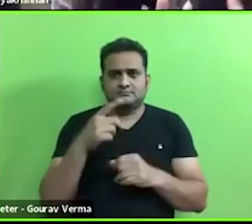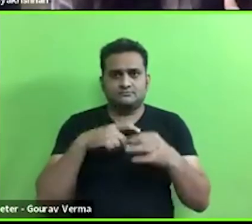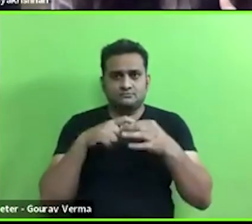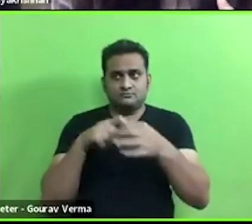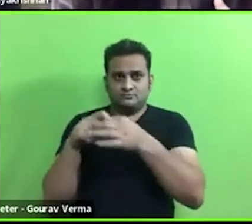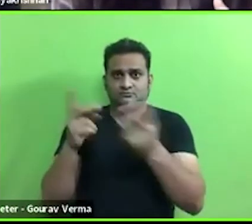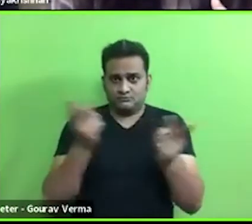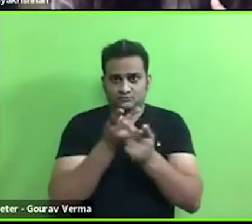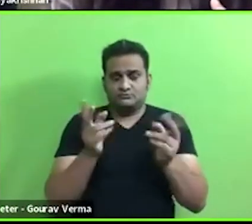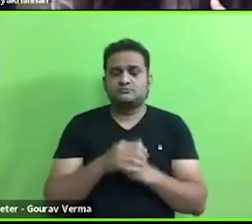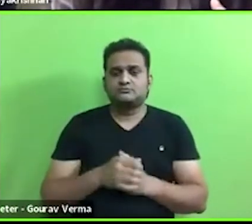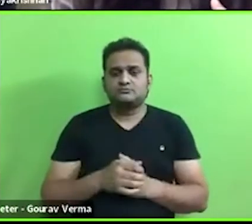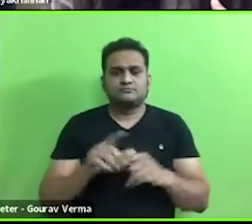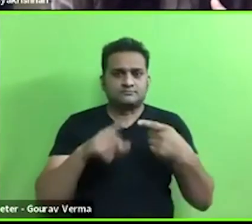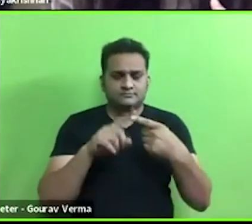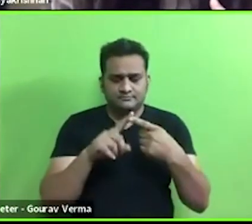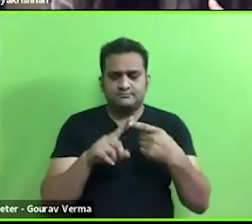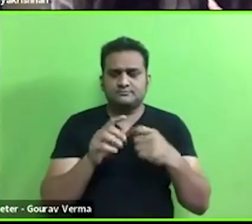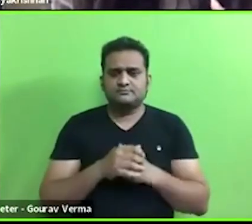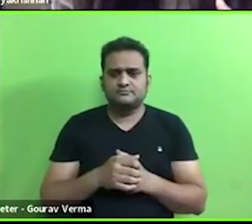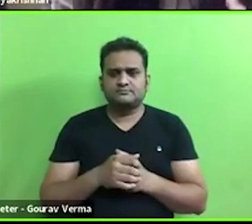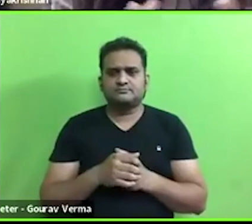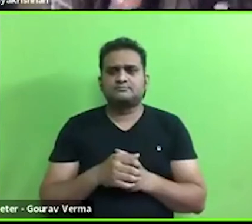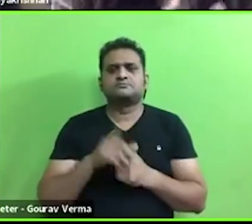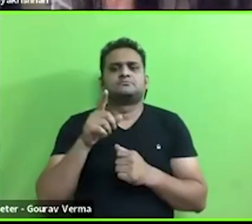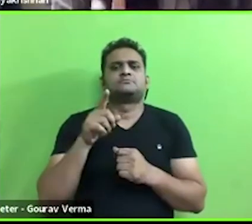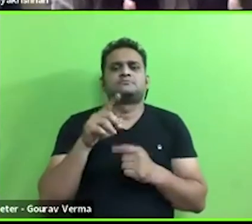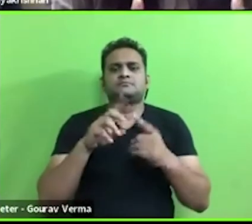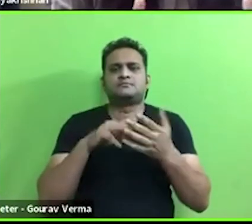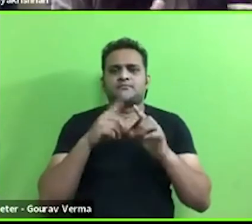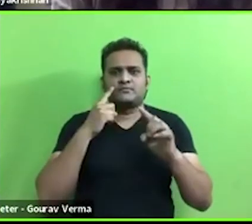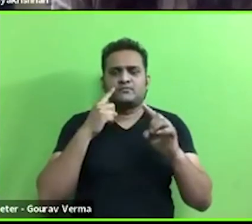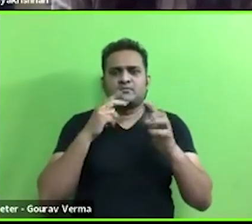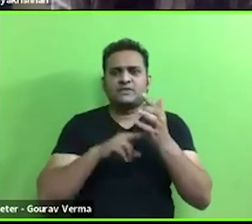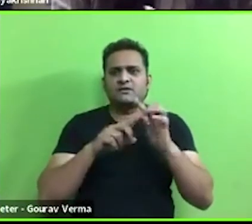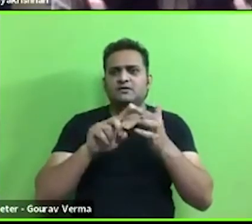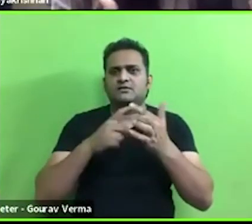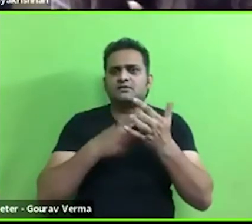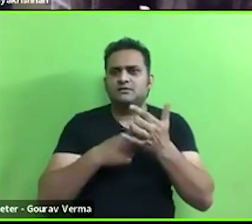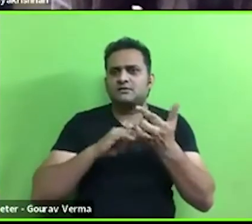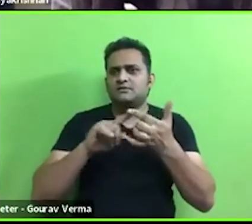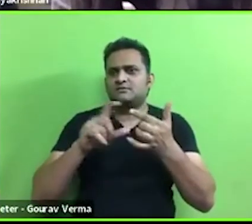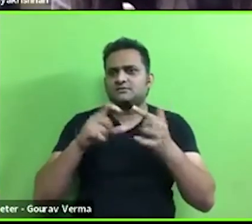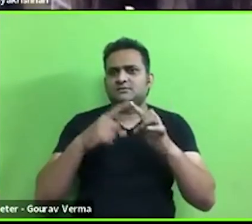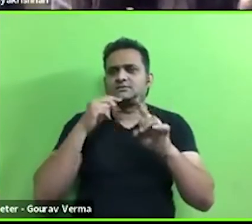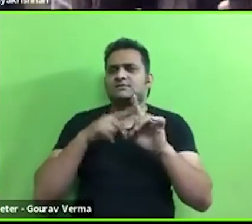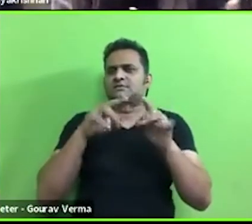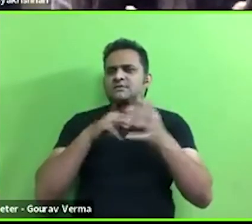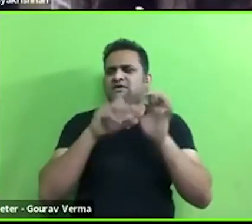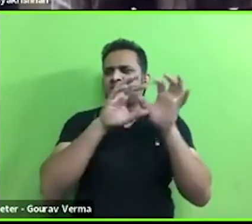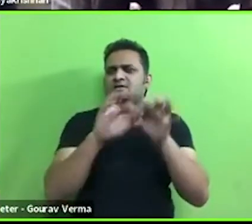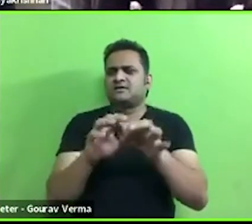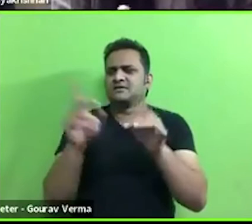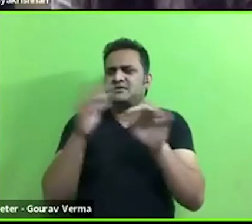you. One which is to do with the intersections with religion, which I think is related to what you were just talking